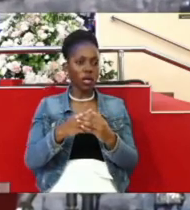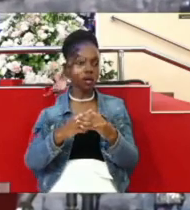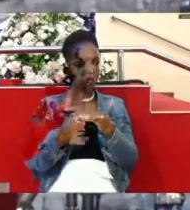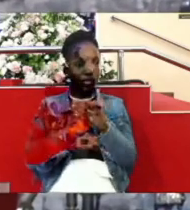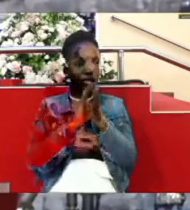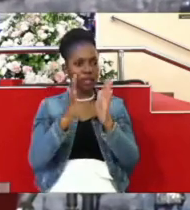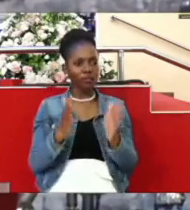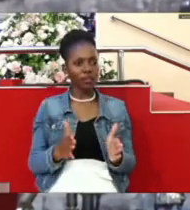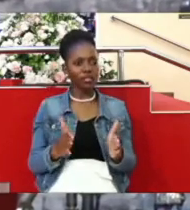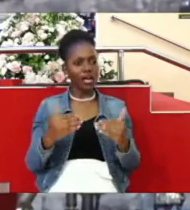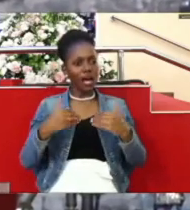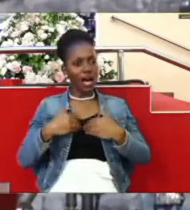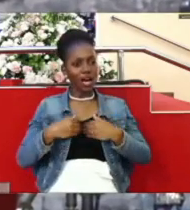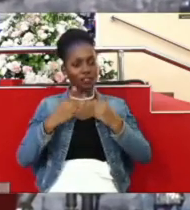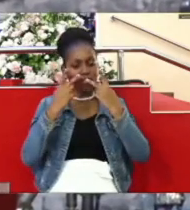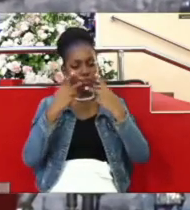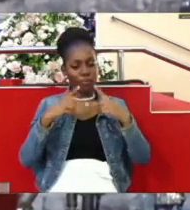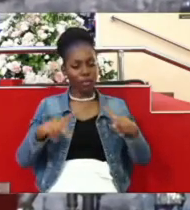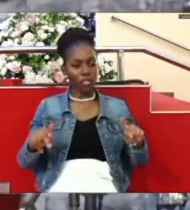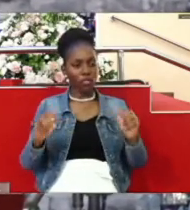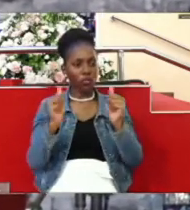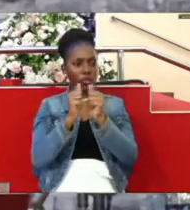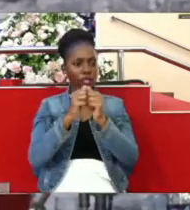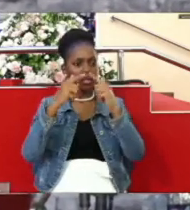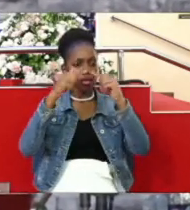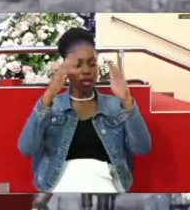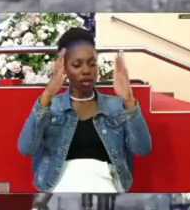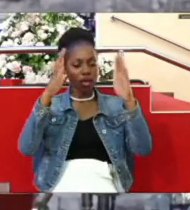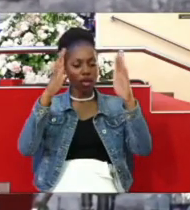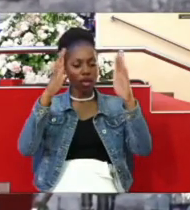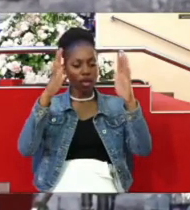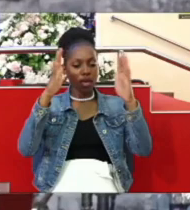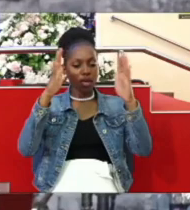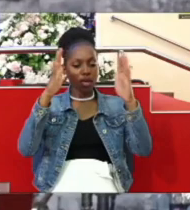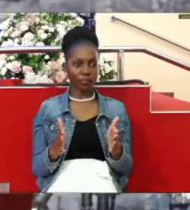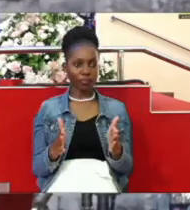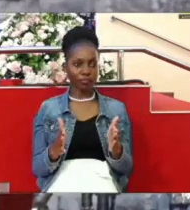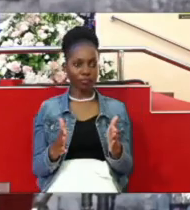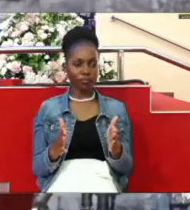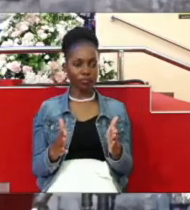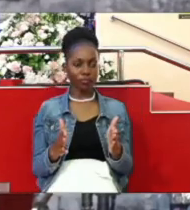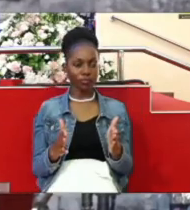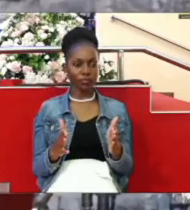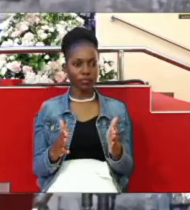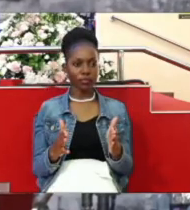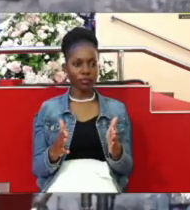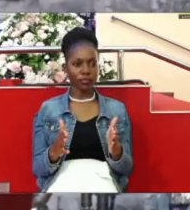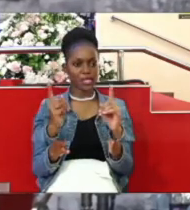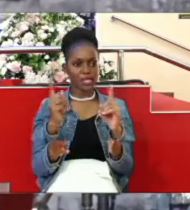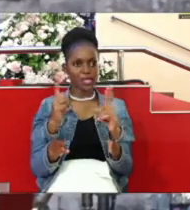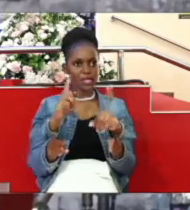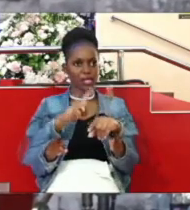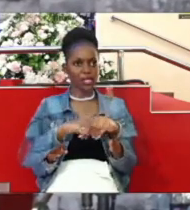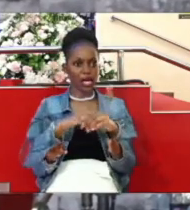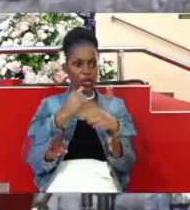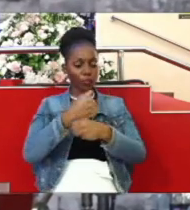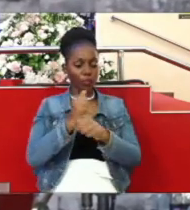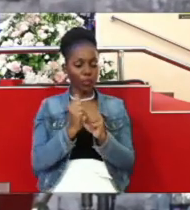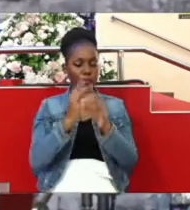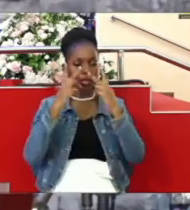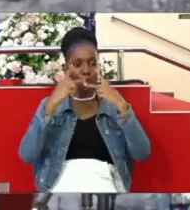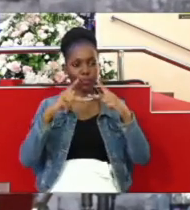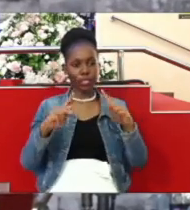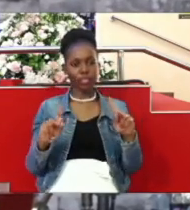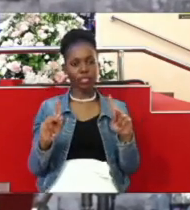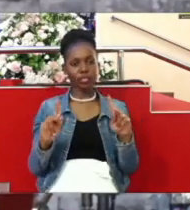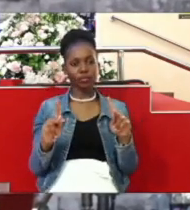Having peace with all of our enemies. Kuwa na amani na wale adui zetu. But as he made peace, lakini alipoendelea kuwa